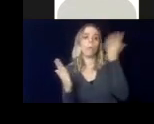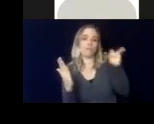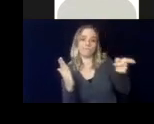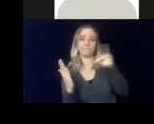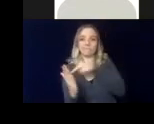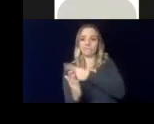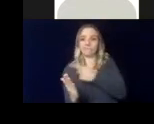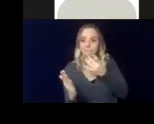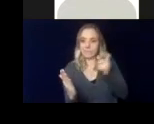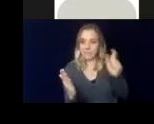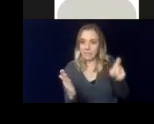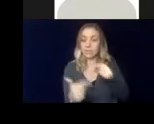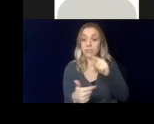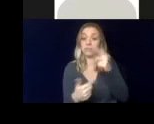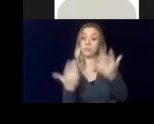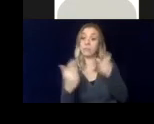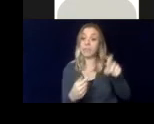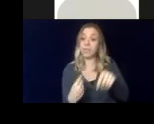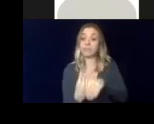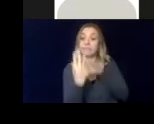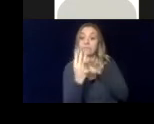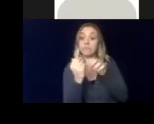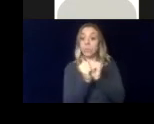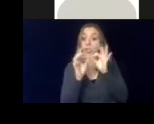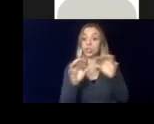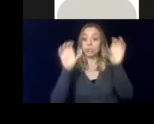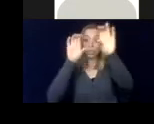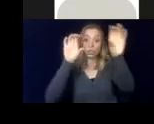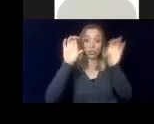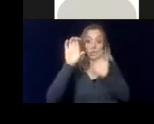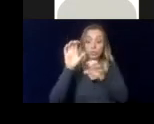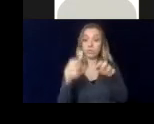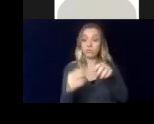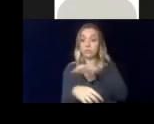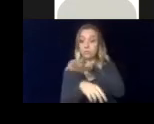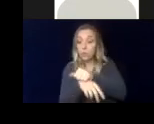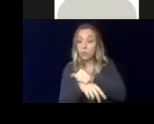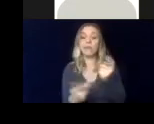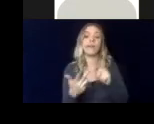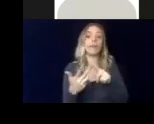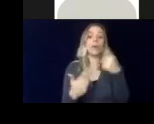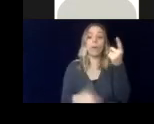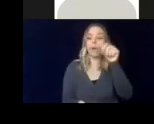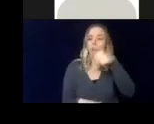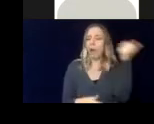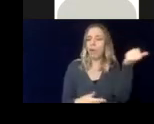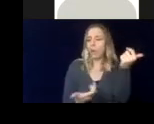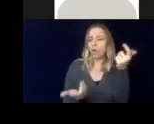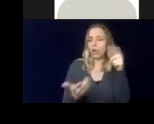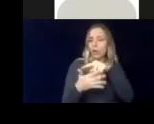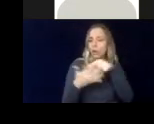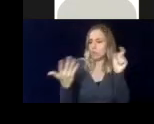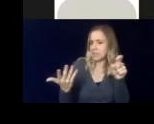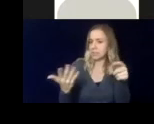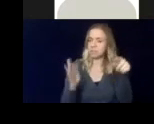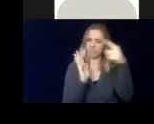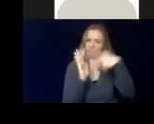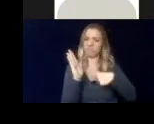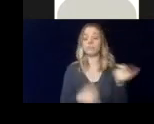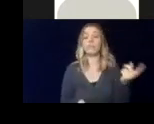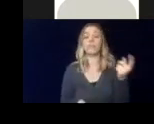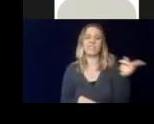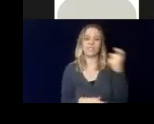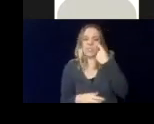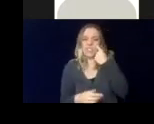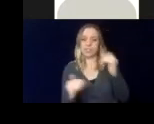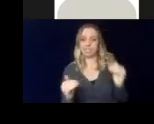an interpreter or there's some additional steps that have to take place. And so this is a recent upgrade, so we're excited